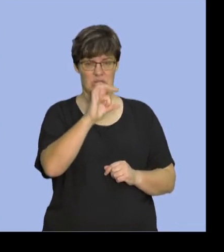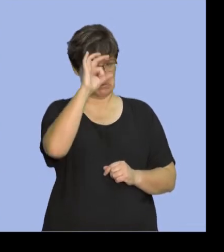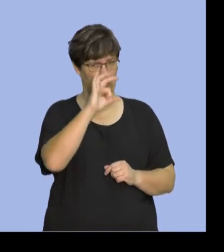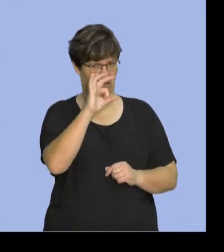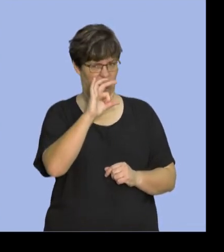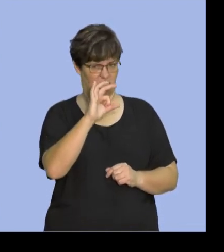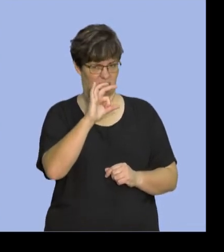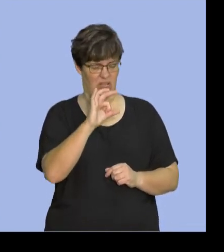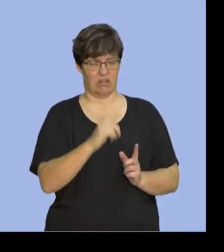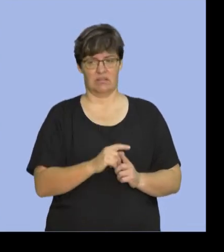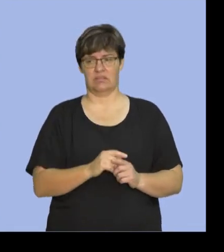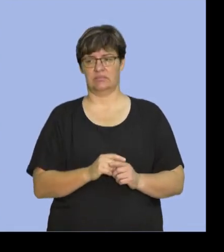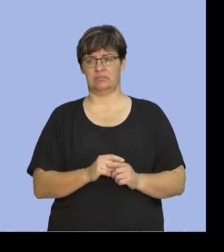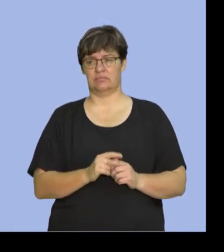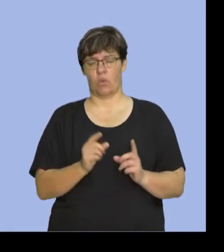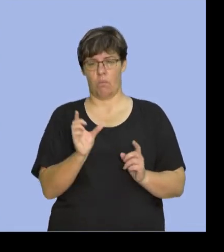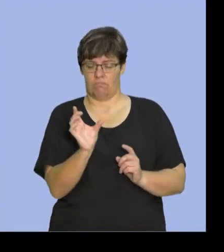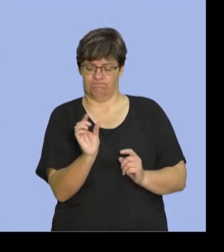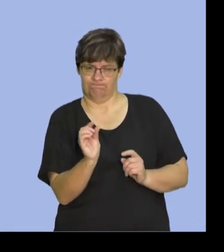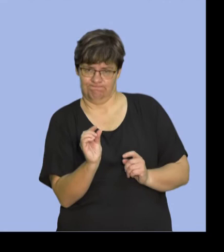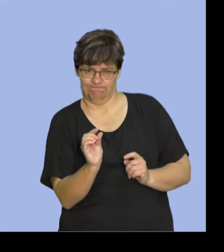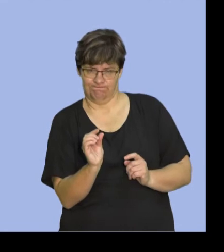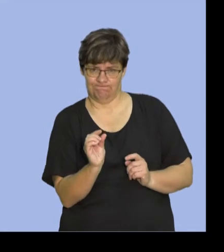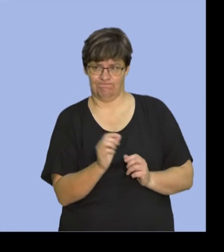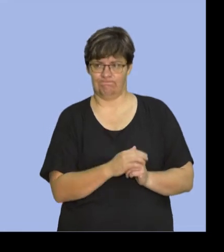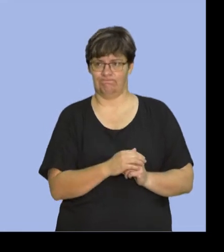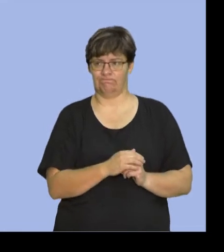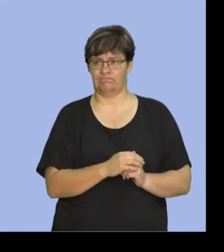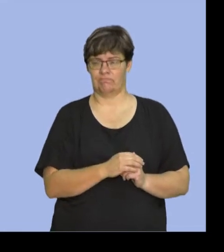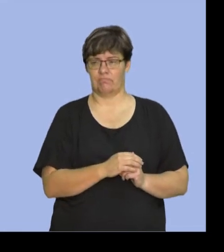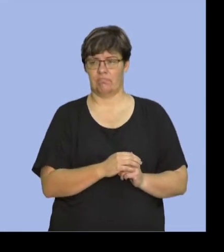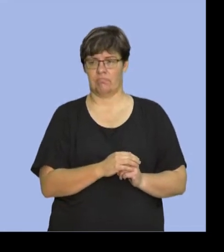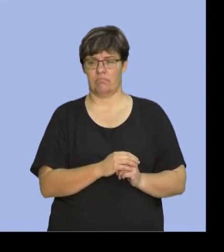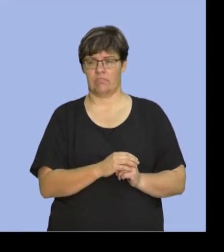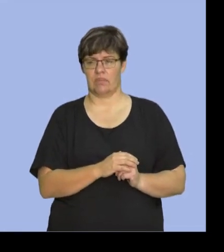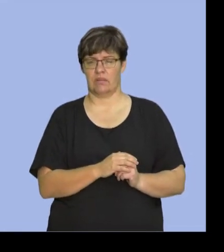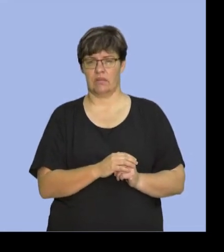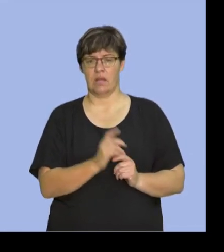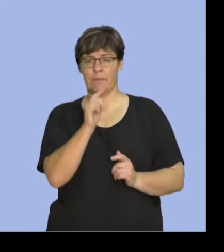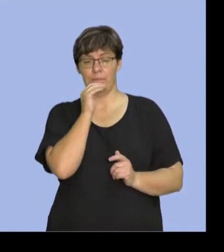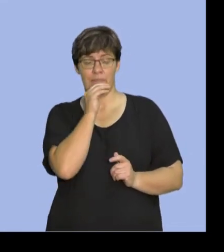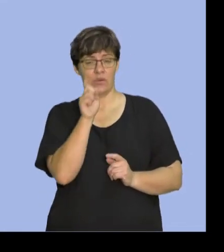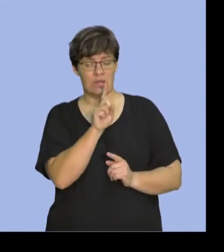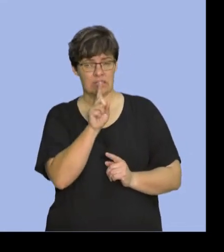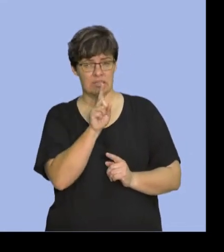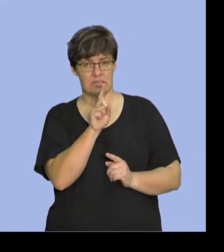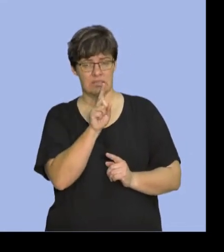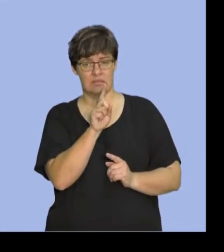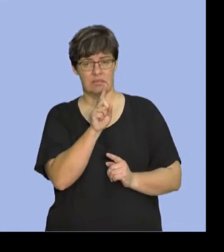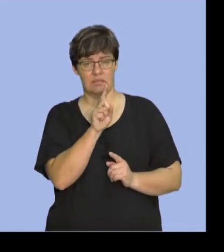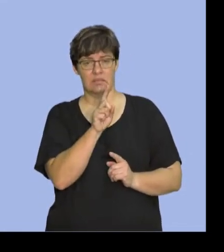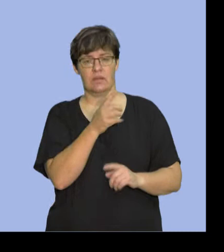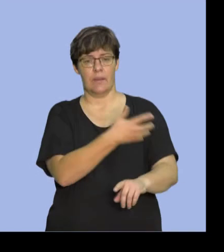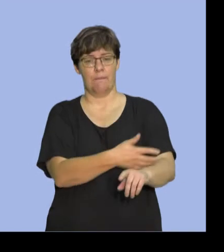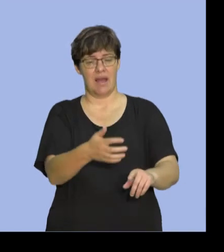smaller and or narrower, and that's a better term to describe them, narrower. And this means that there is a